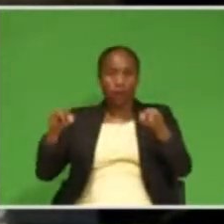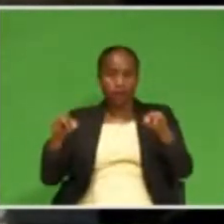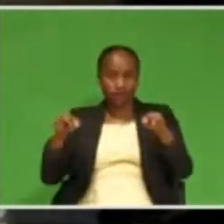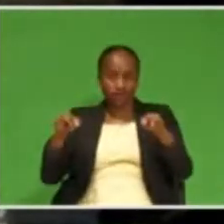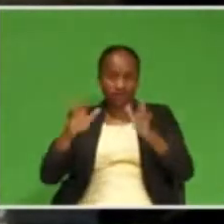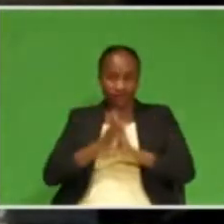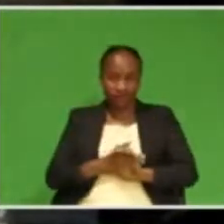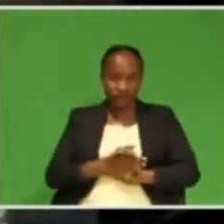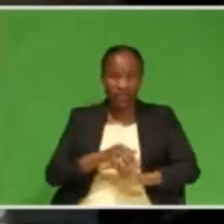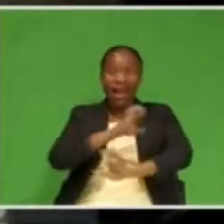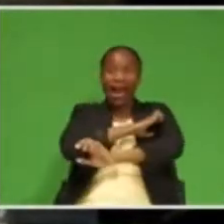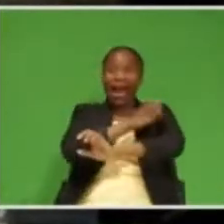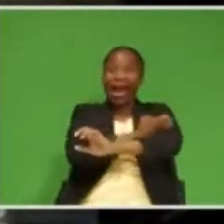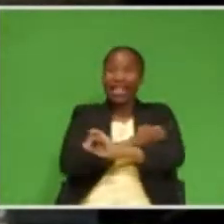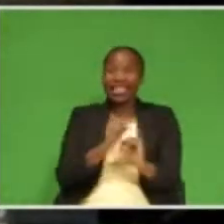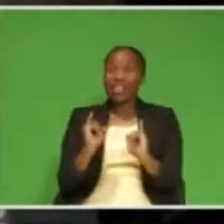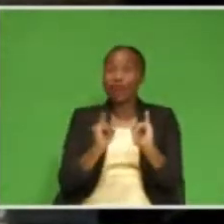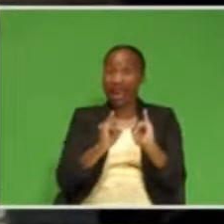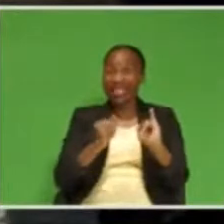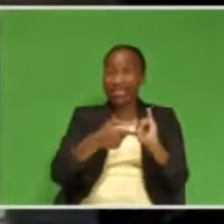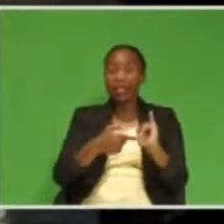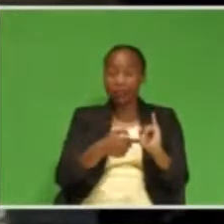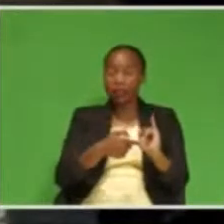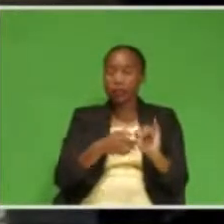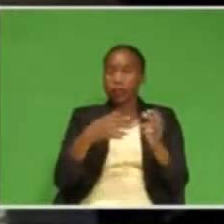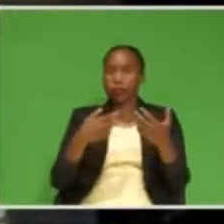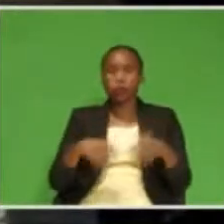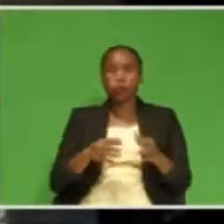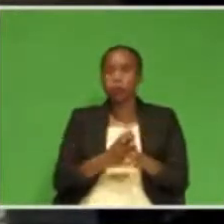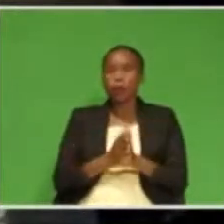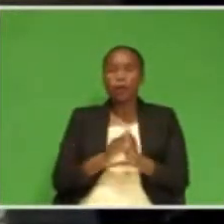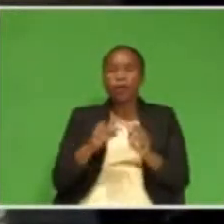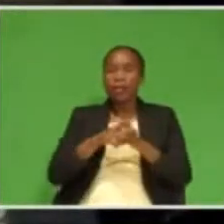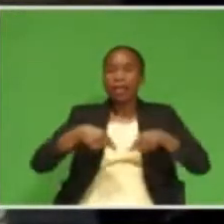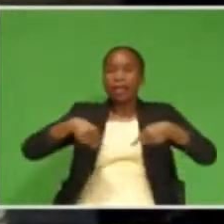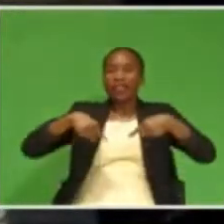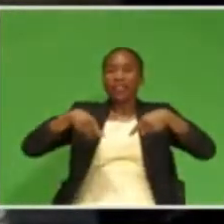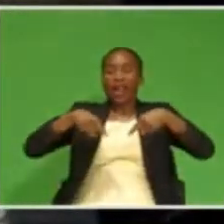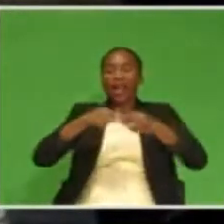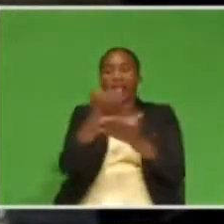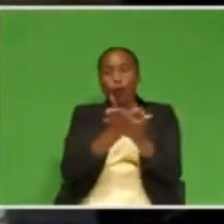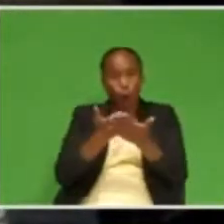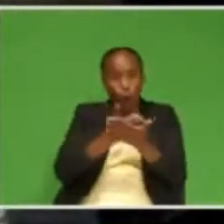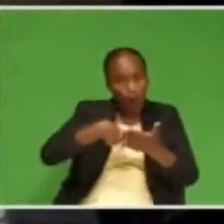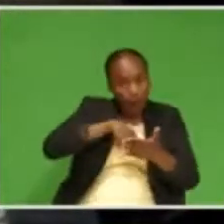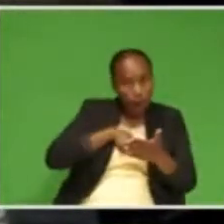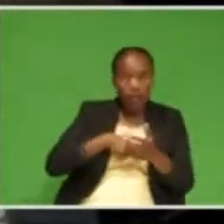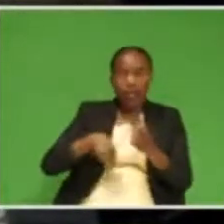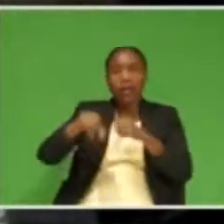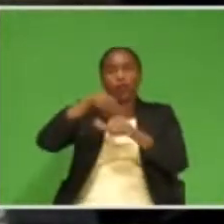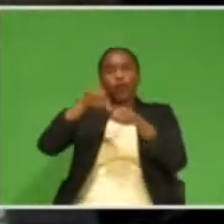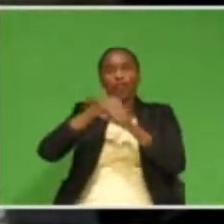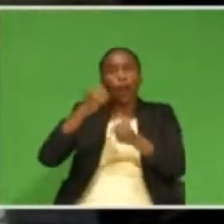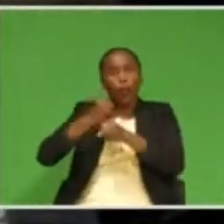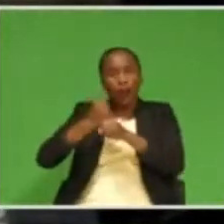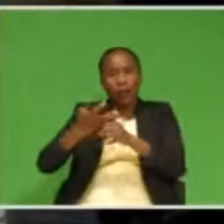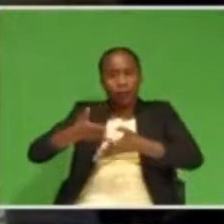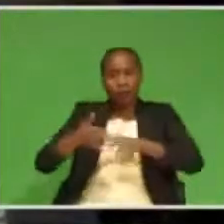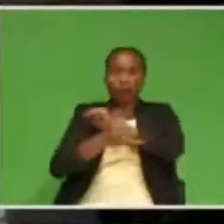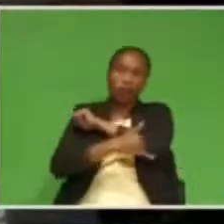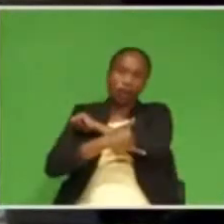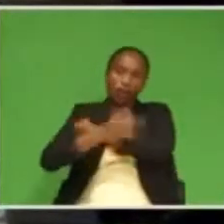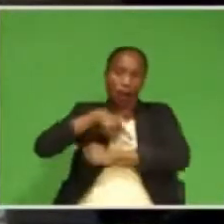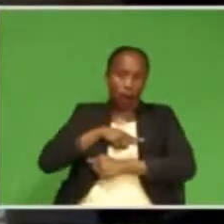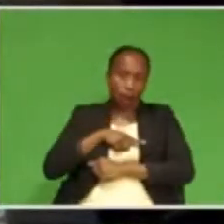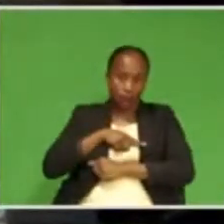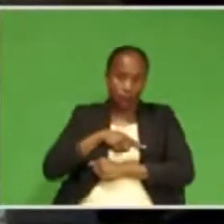energy crisis is an existential threat to our economy and to the social fabric of our country.